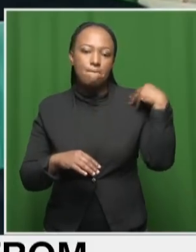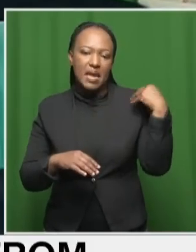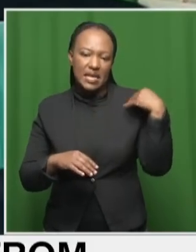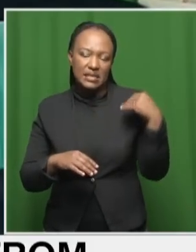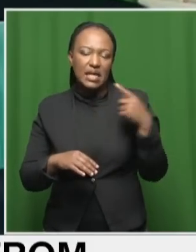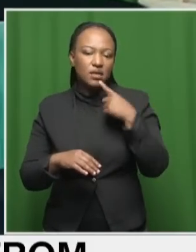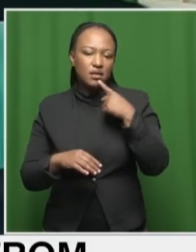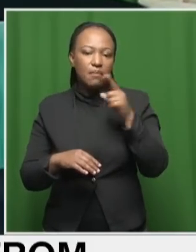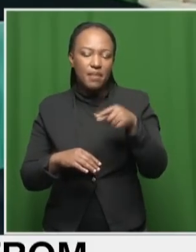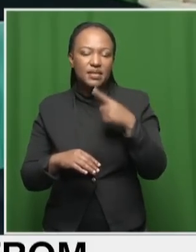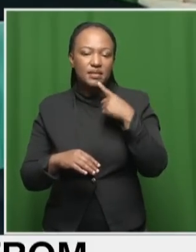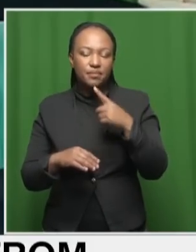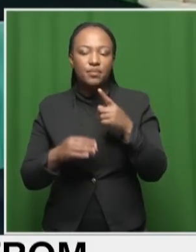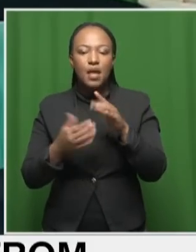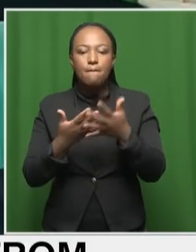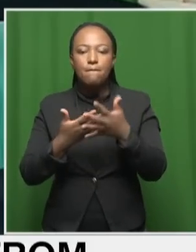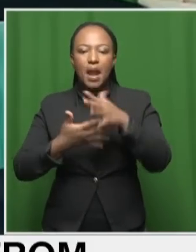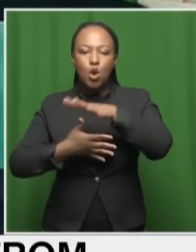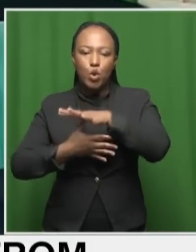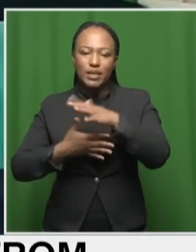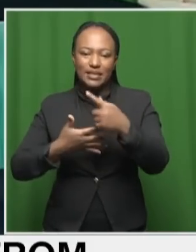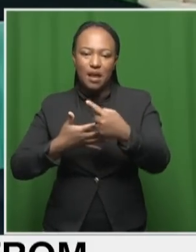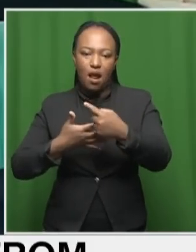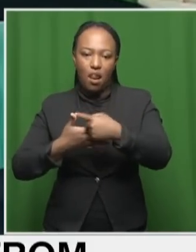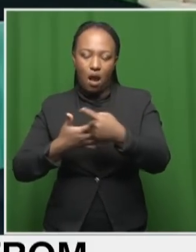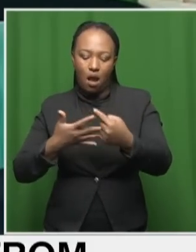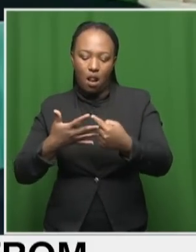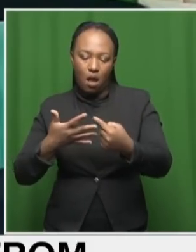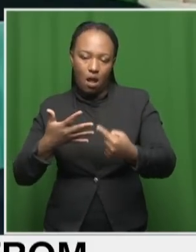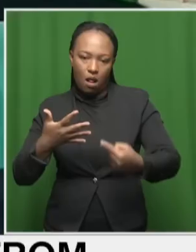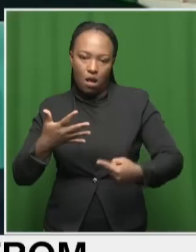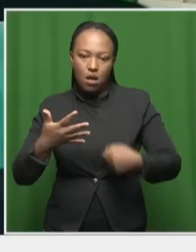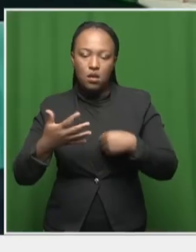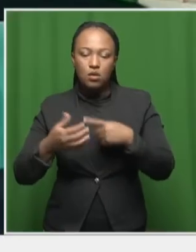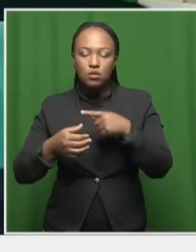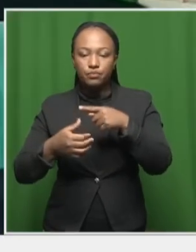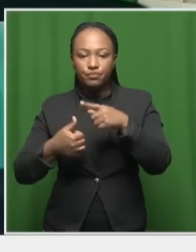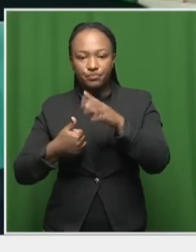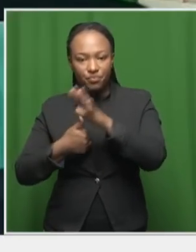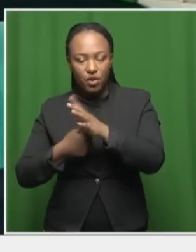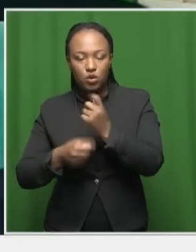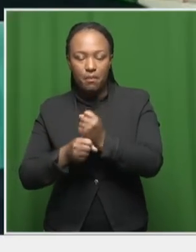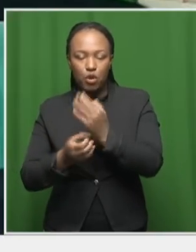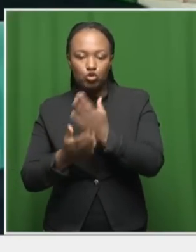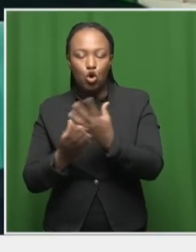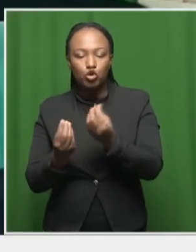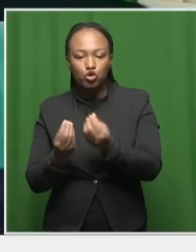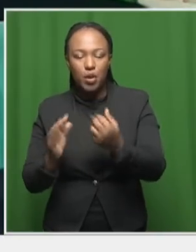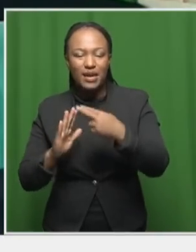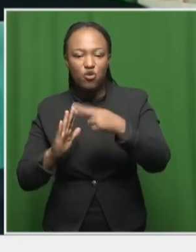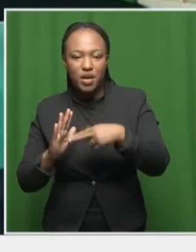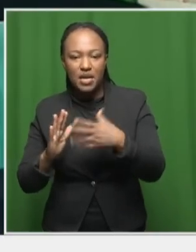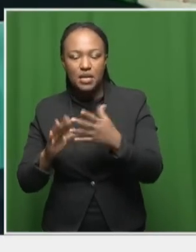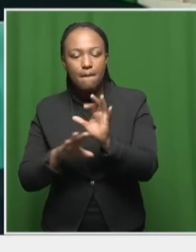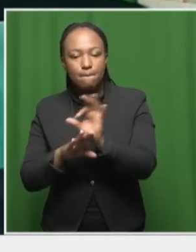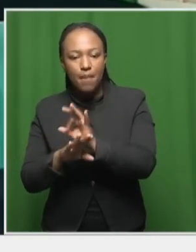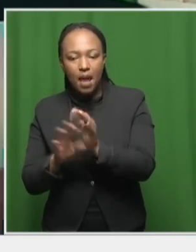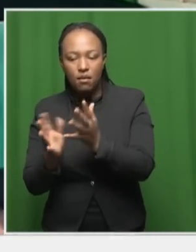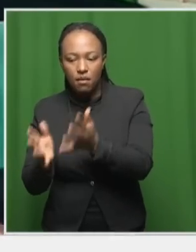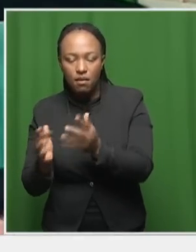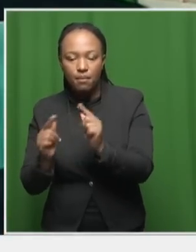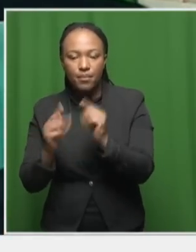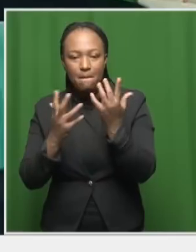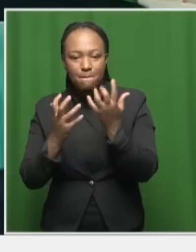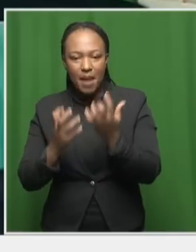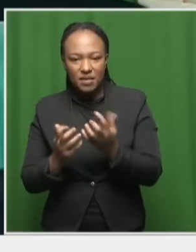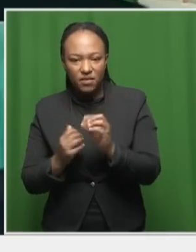5 priorities of this education system. And one of them is ensuring that all children learn how to read. Here's the plan, here's the budget. But until you have a plan, which